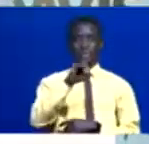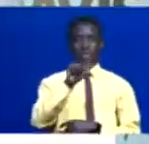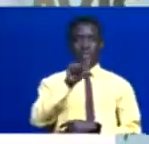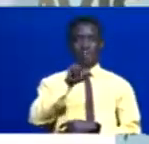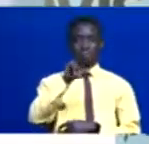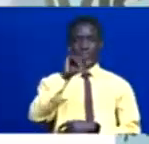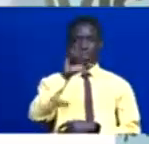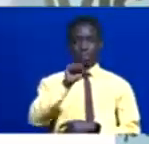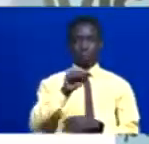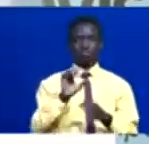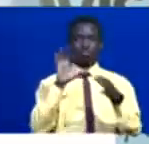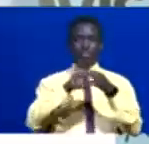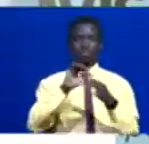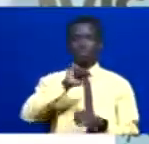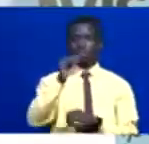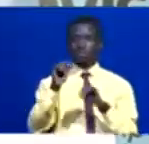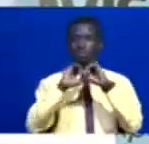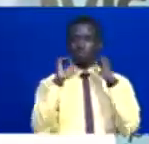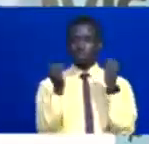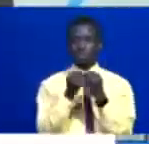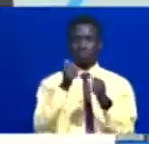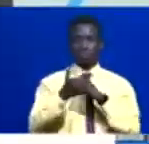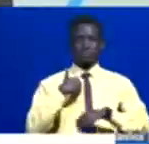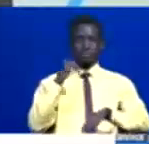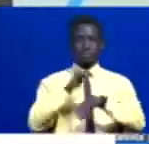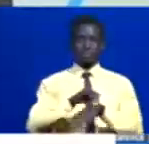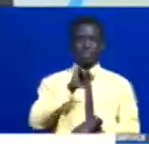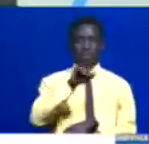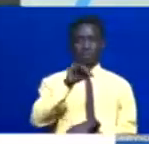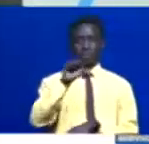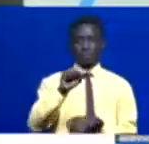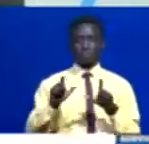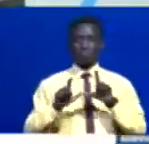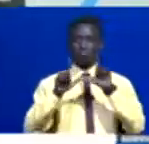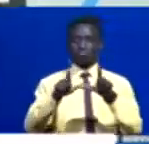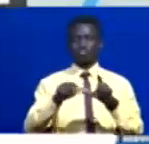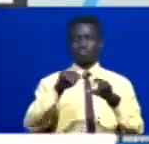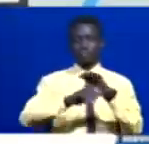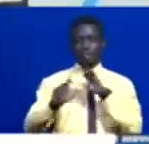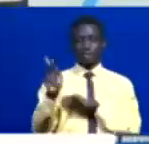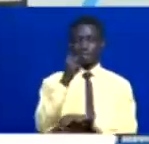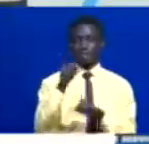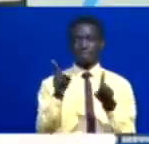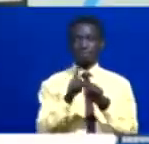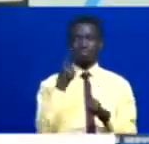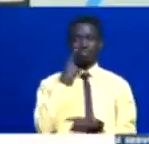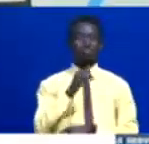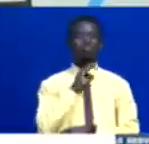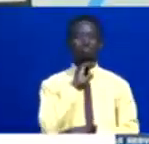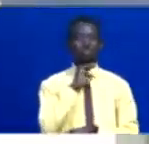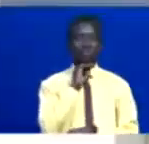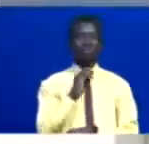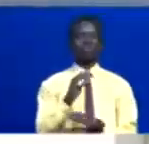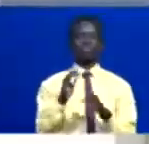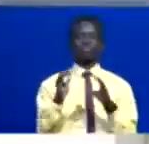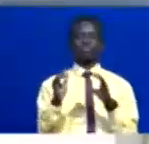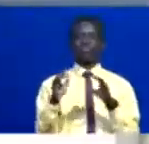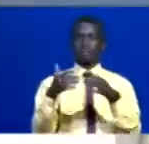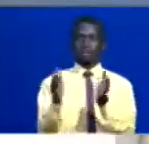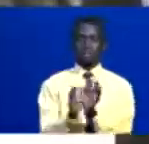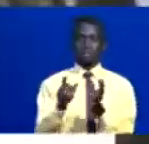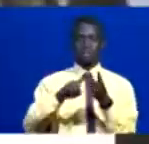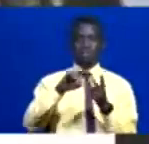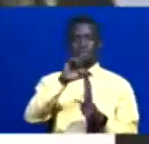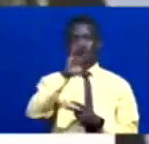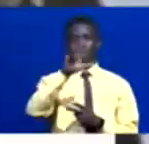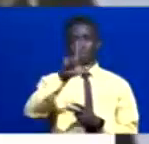joins other organizations that have received IMS certification in Kenya, such as Coca-Cola Beverages Africa Kenya,